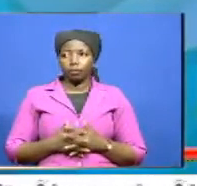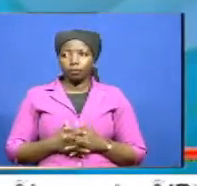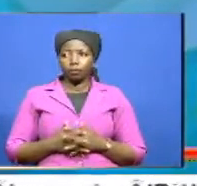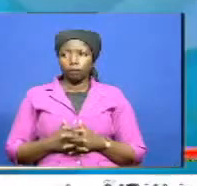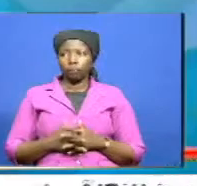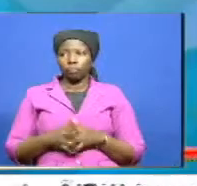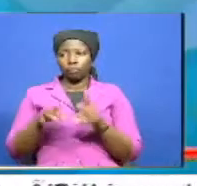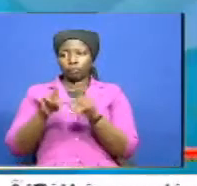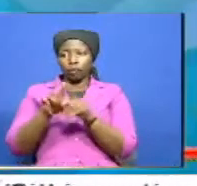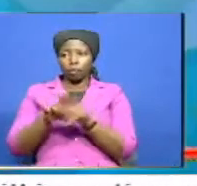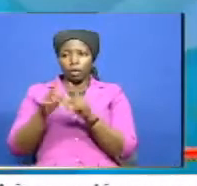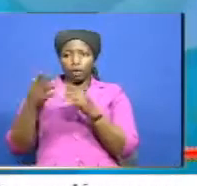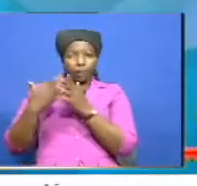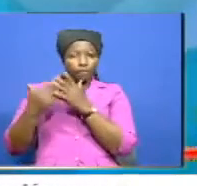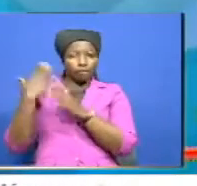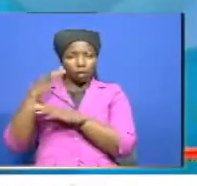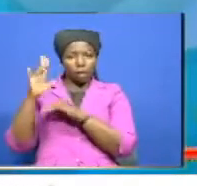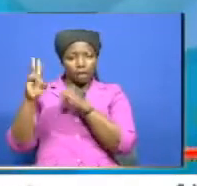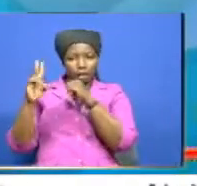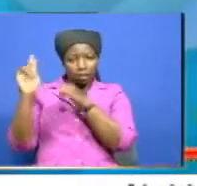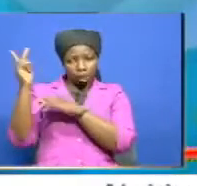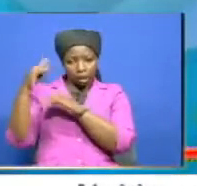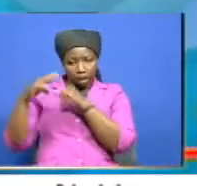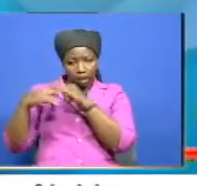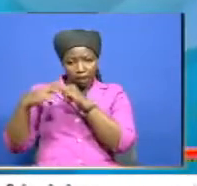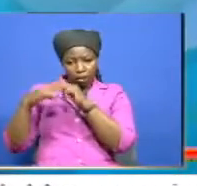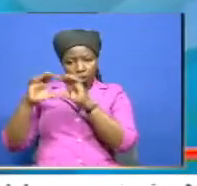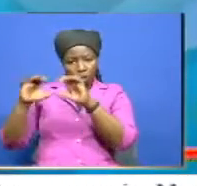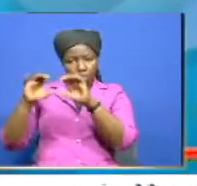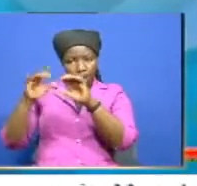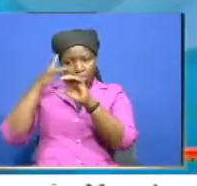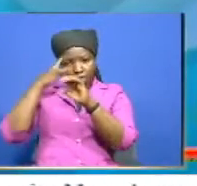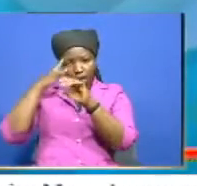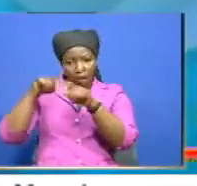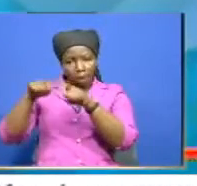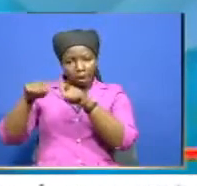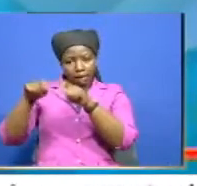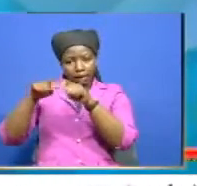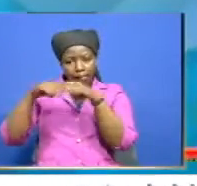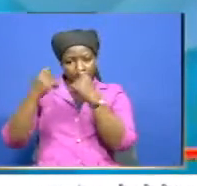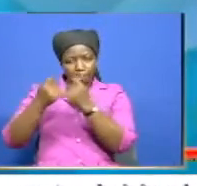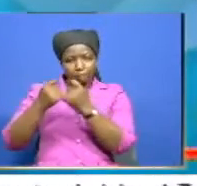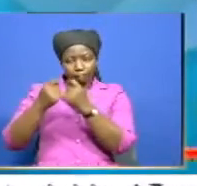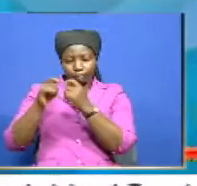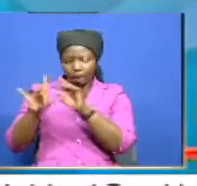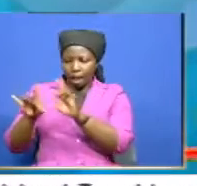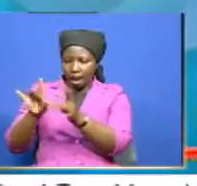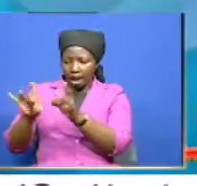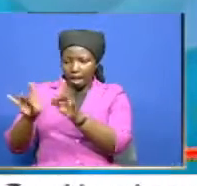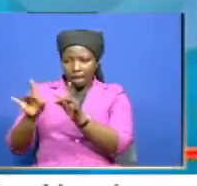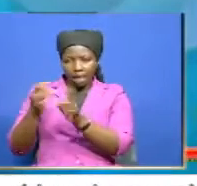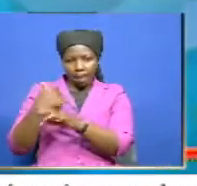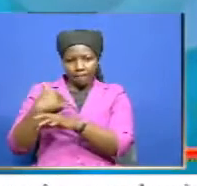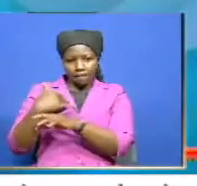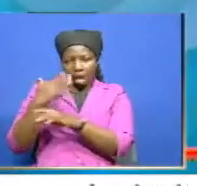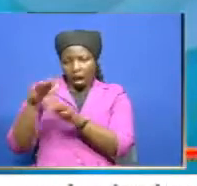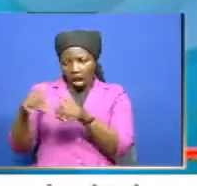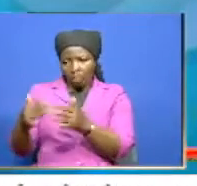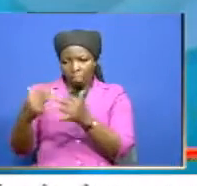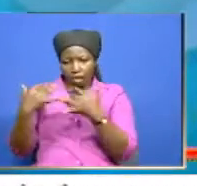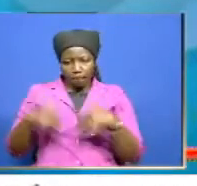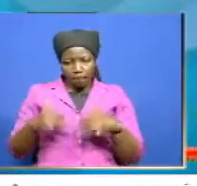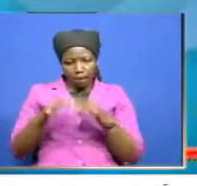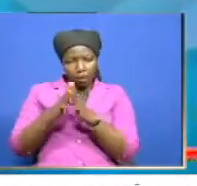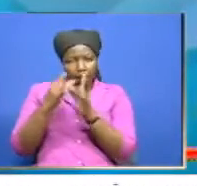as a former Kenya Sevens coach, I think the management team are very analytical in terms of how they play the different teams. If you saw